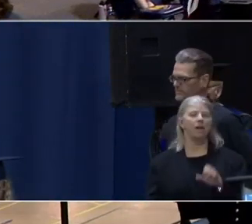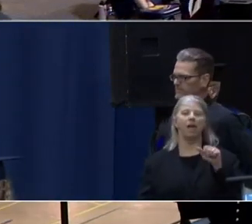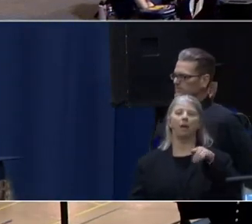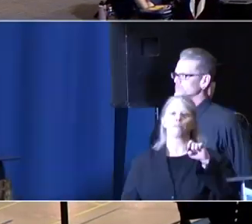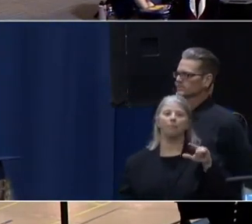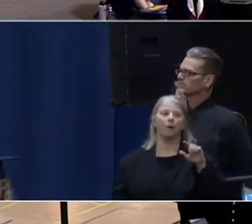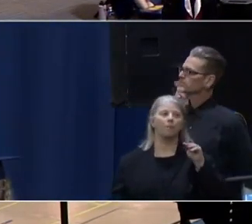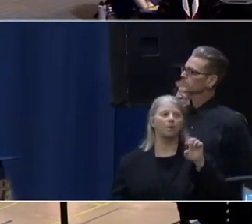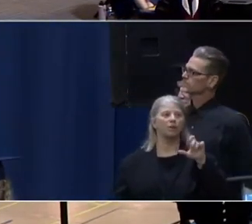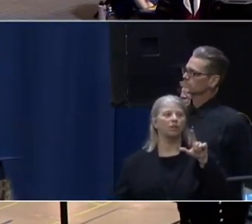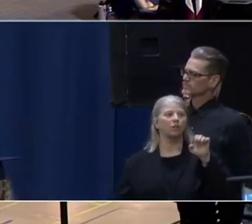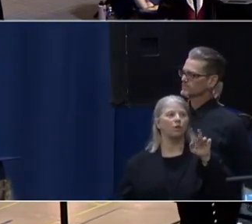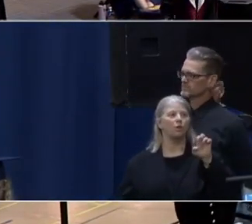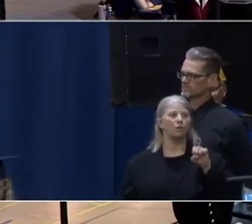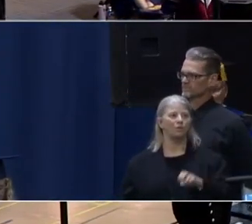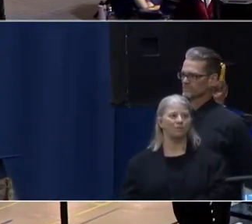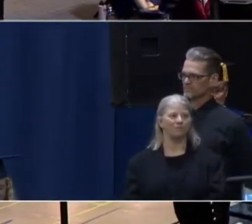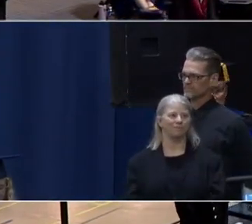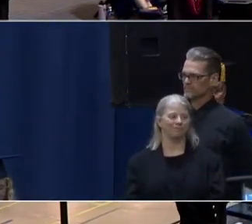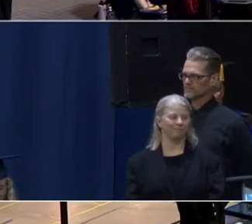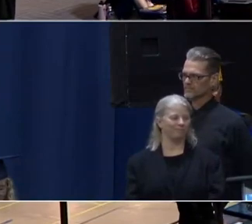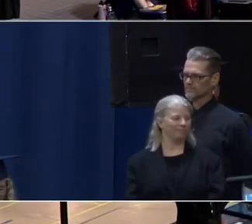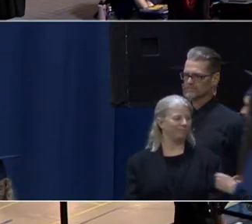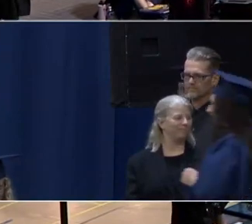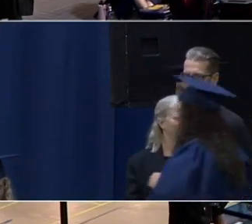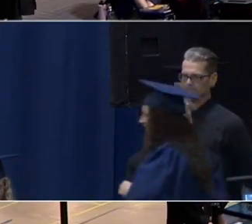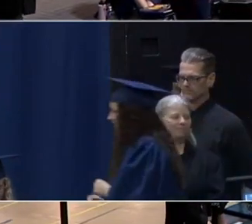April McClure.